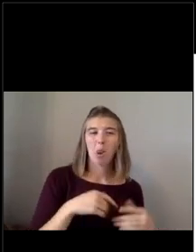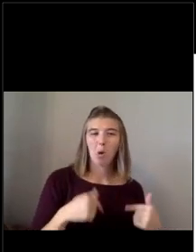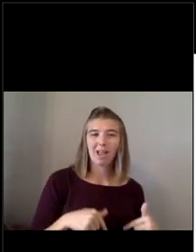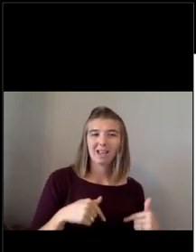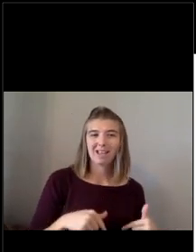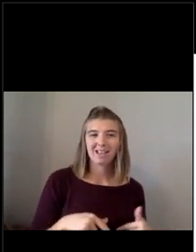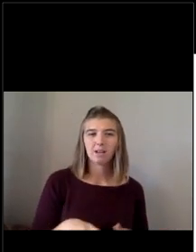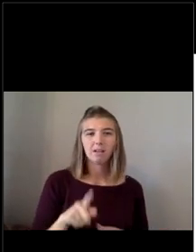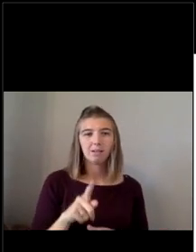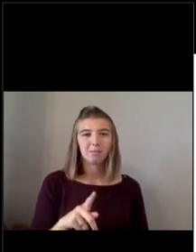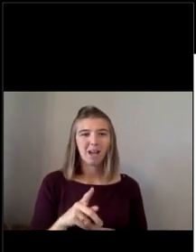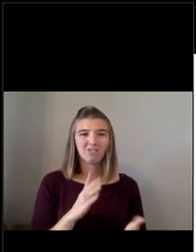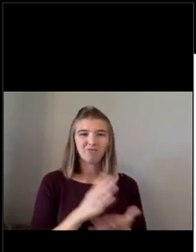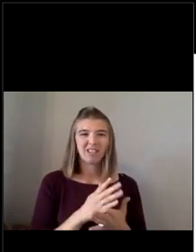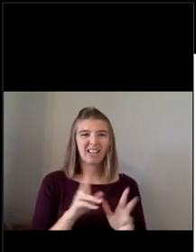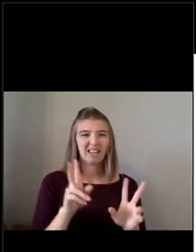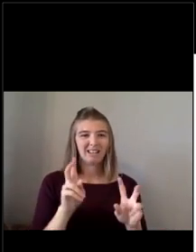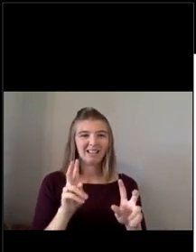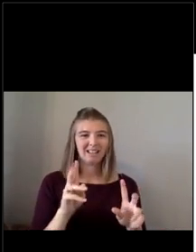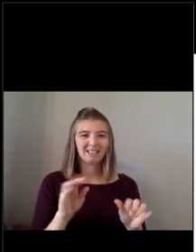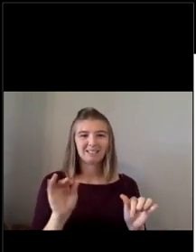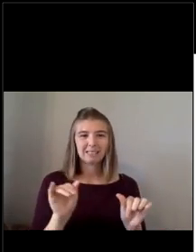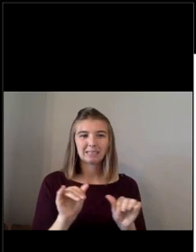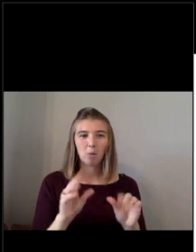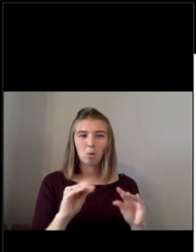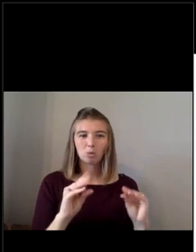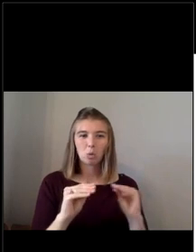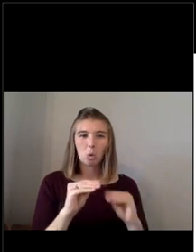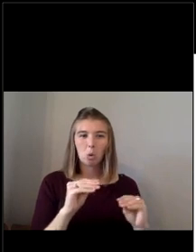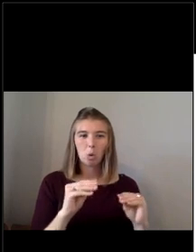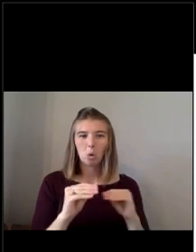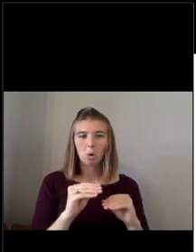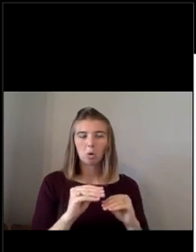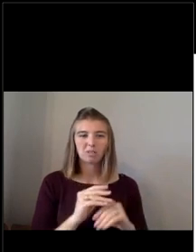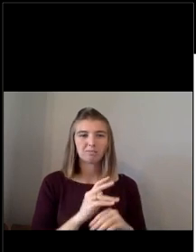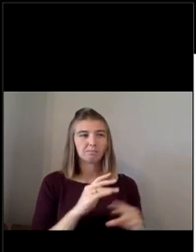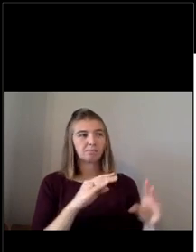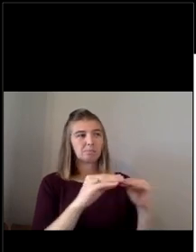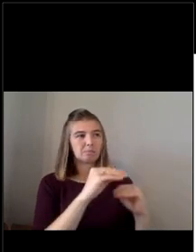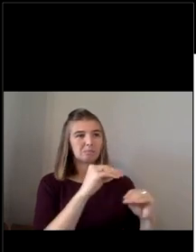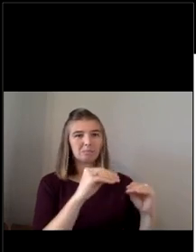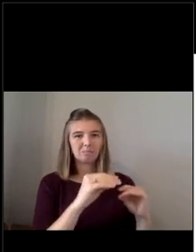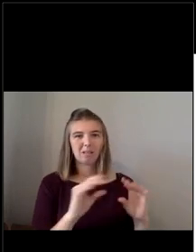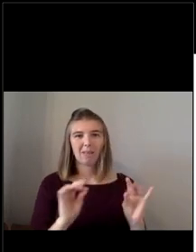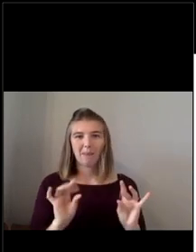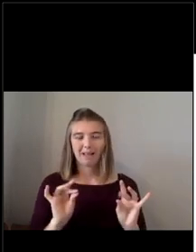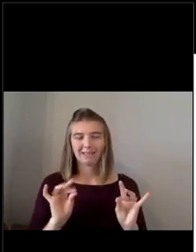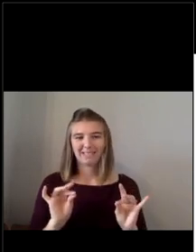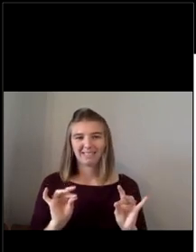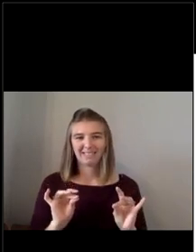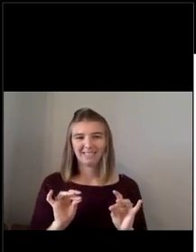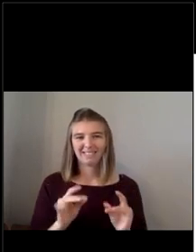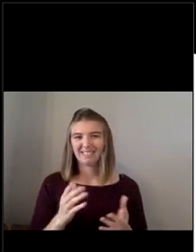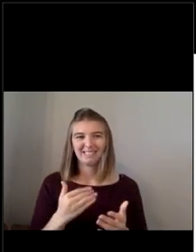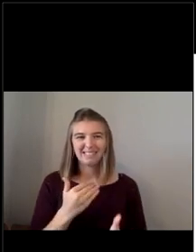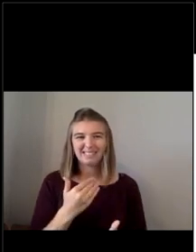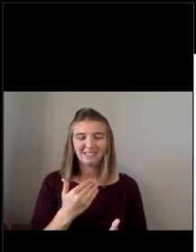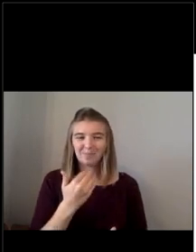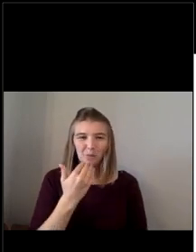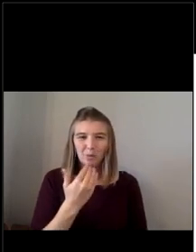talk, and it's very difficult to create a connection through small talk. A true sense of connection and